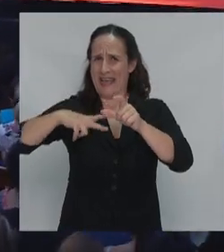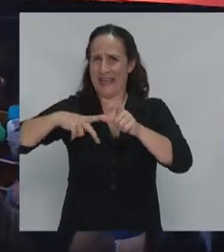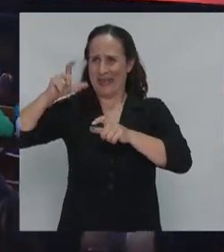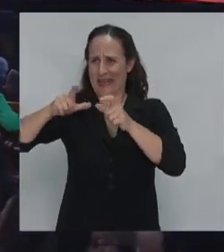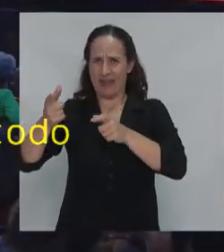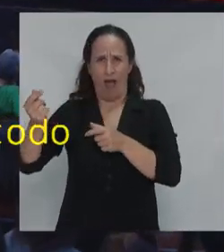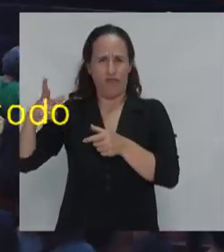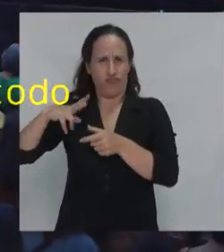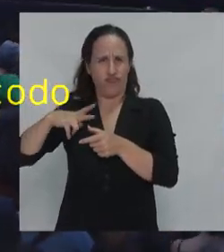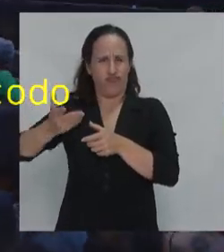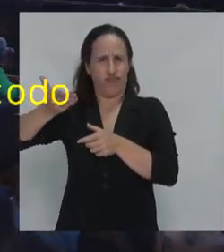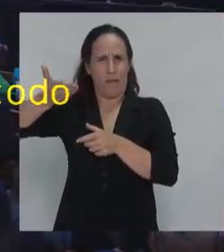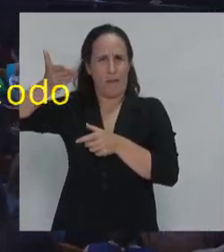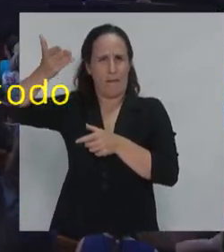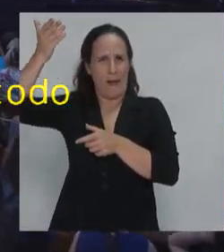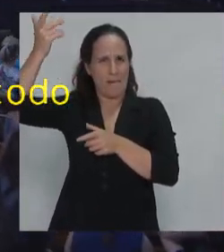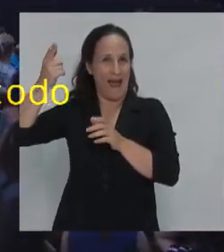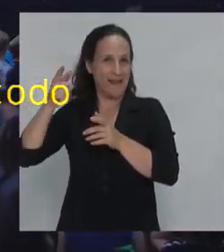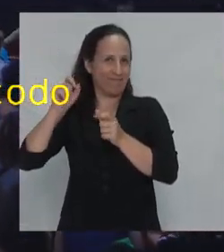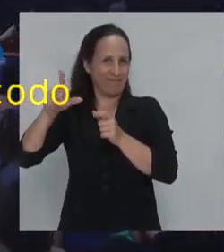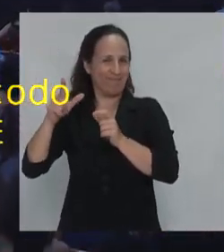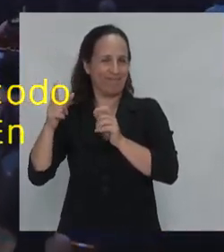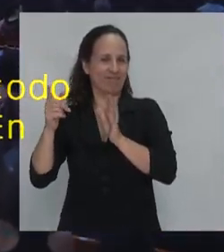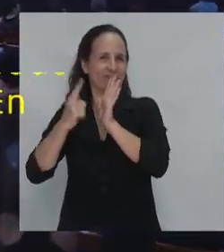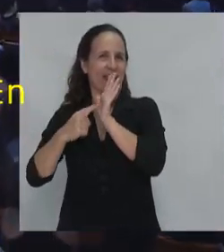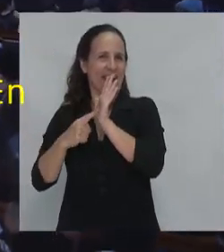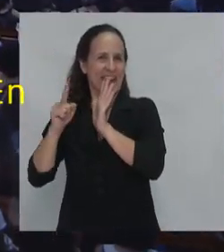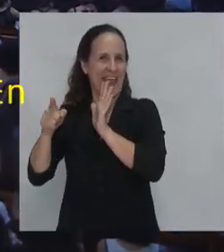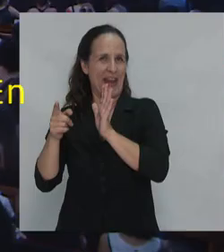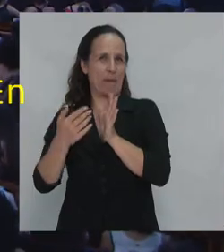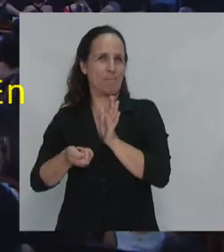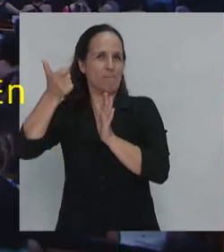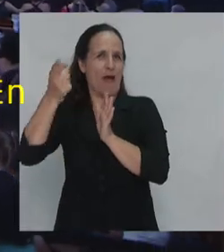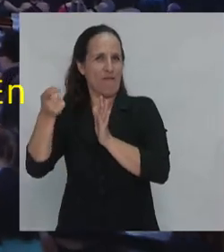them to cheat the rest of us. Take the tax rules.